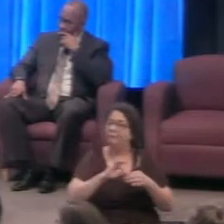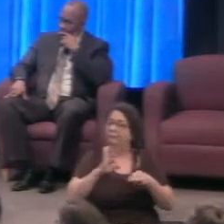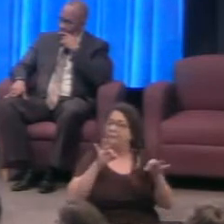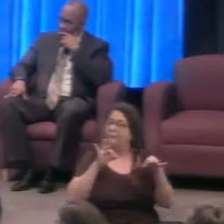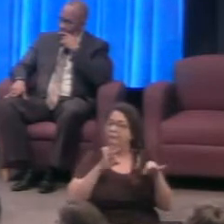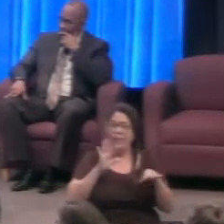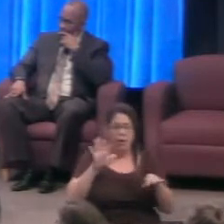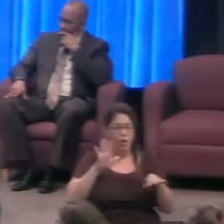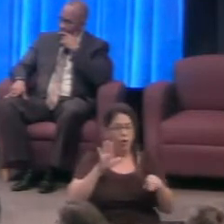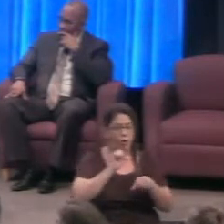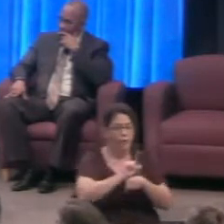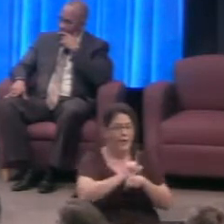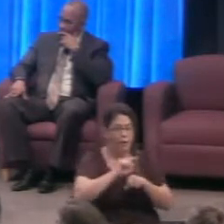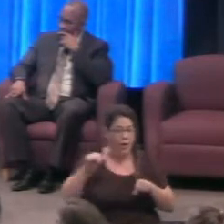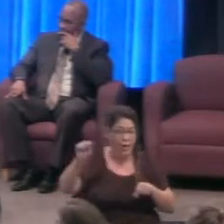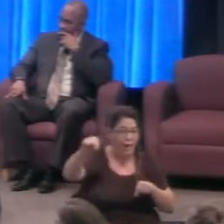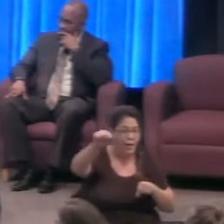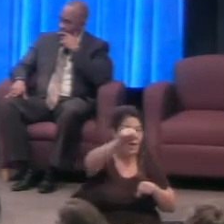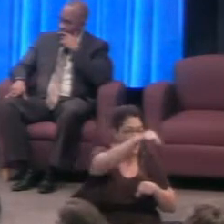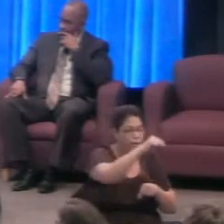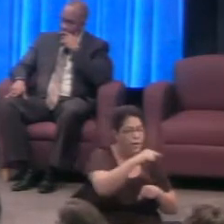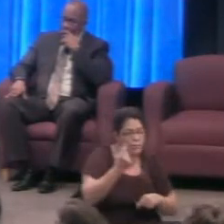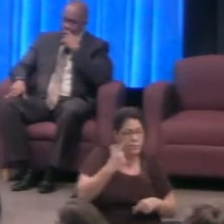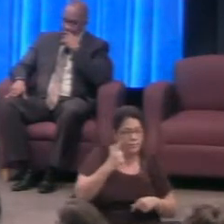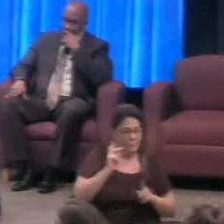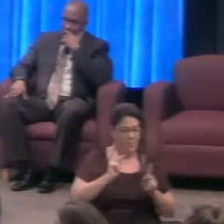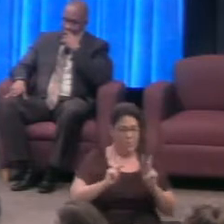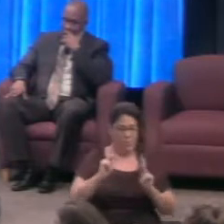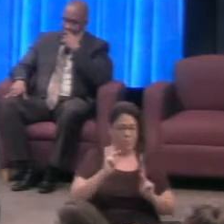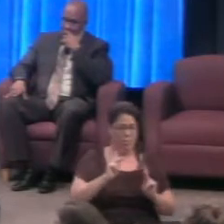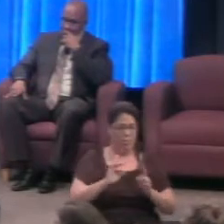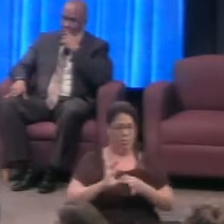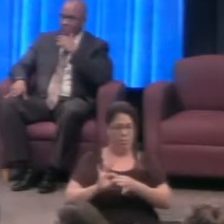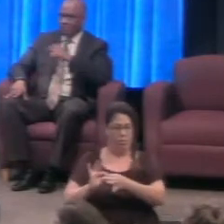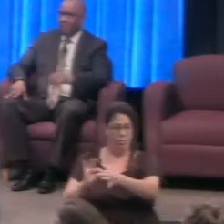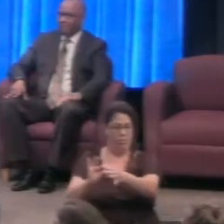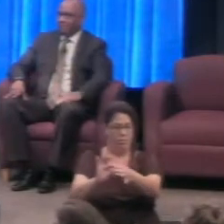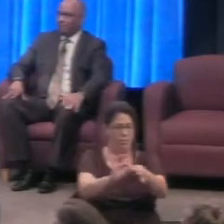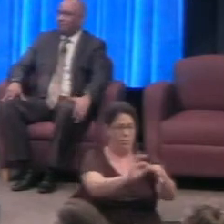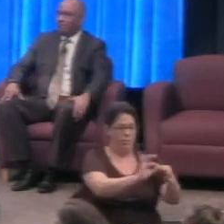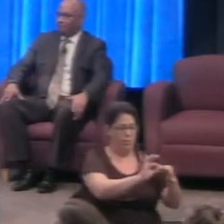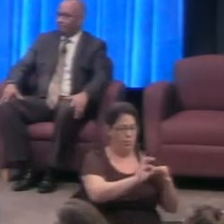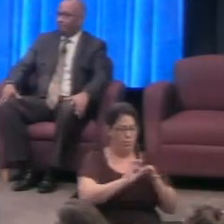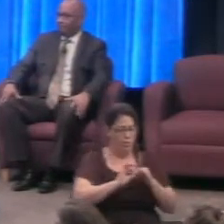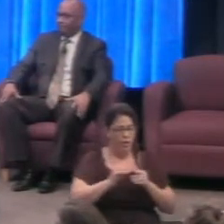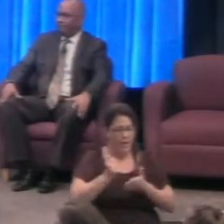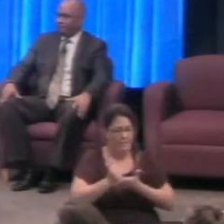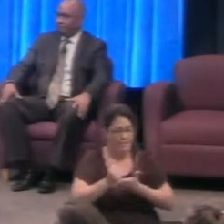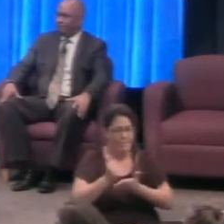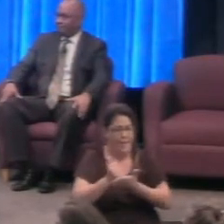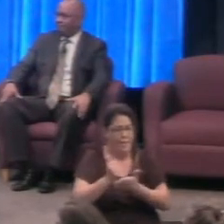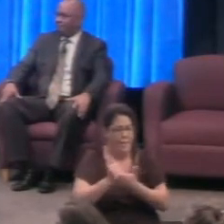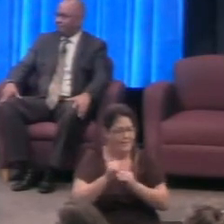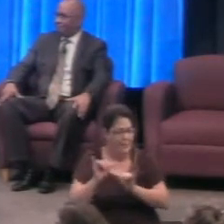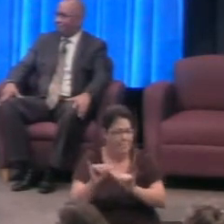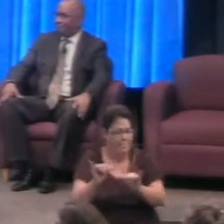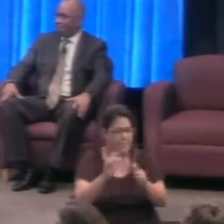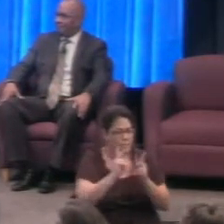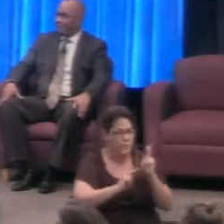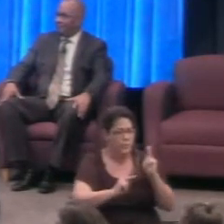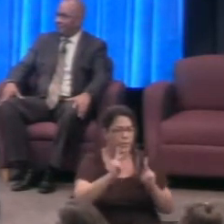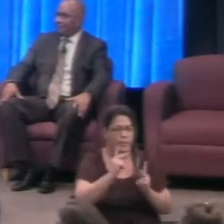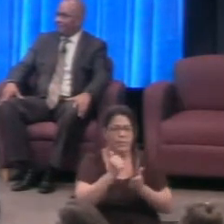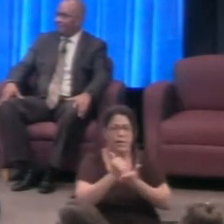discussion of her career that it was the people that she helped along the way. And I think that, we build